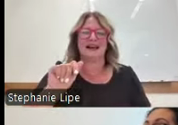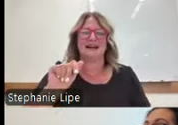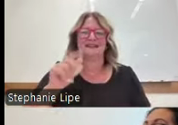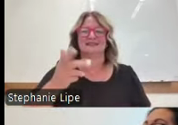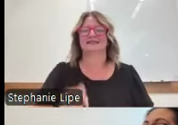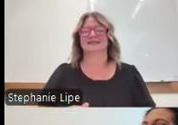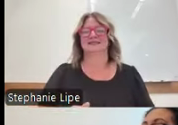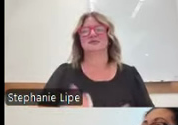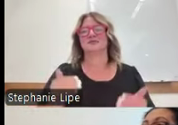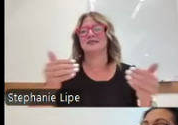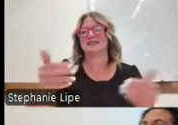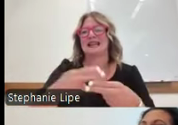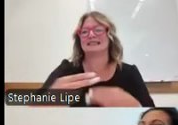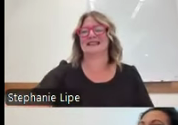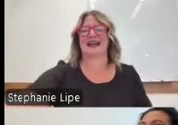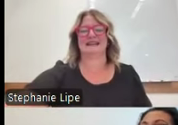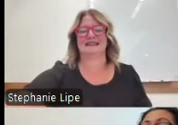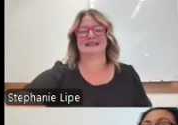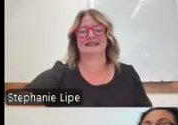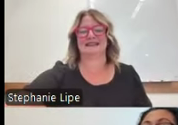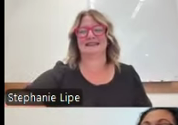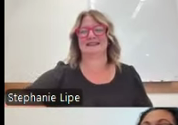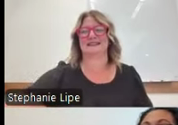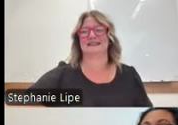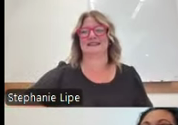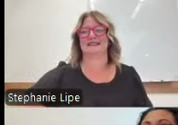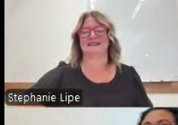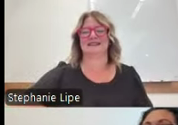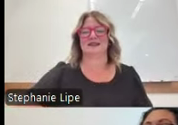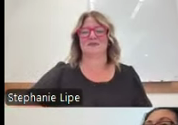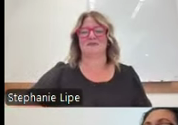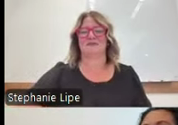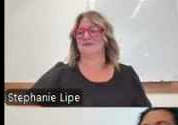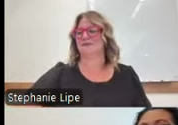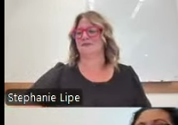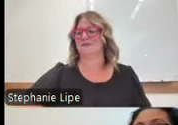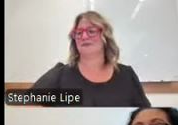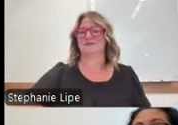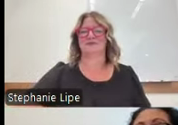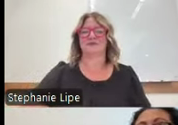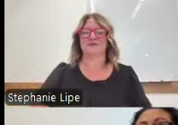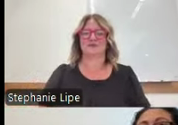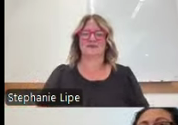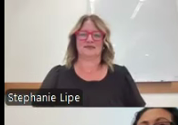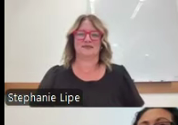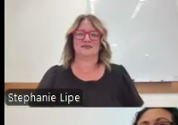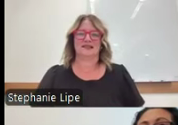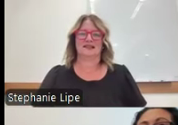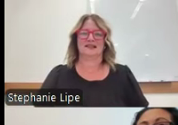can, it all depends on what your disability provides and what barriers you might face. Next slide, please.